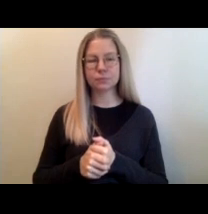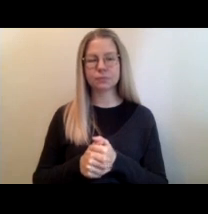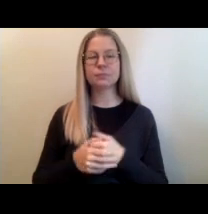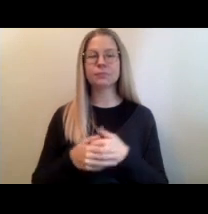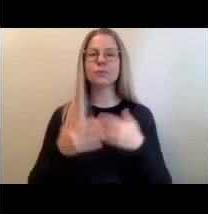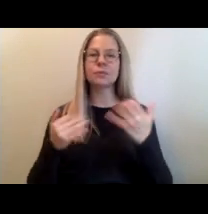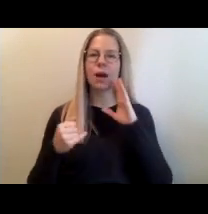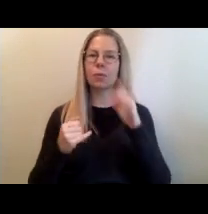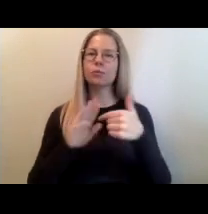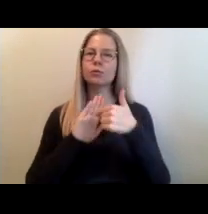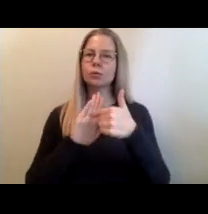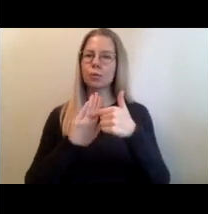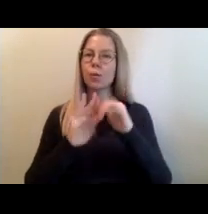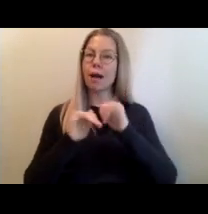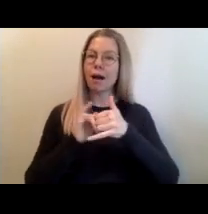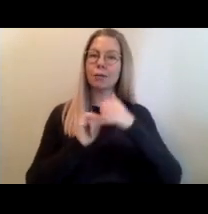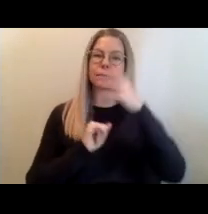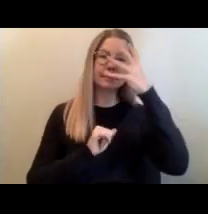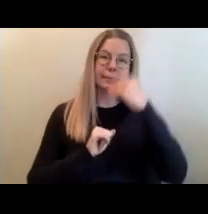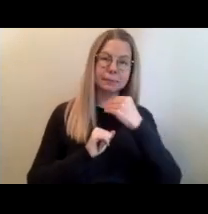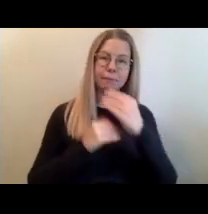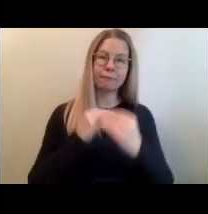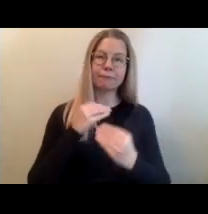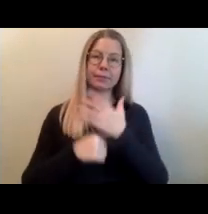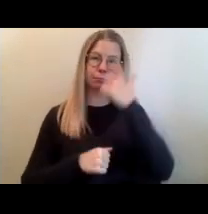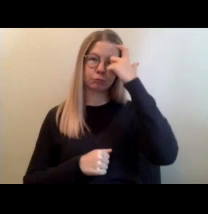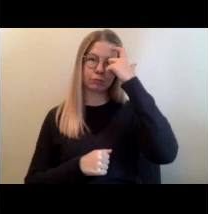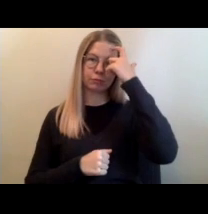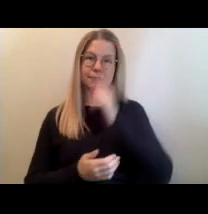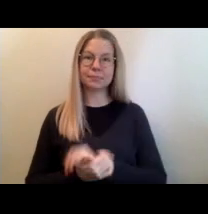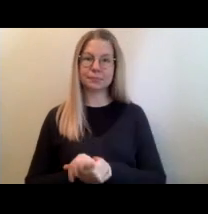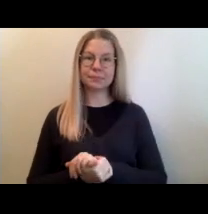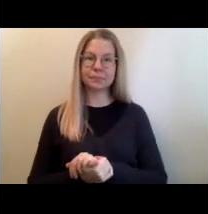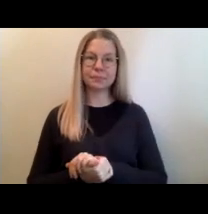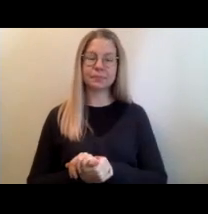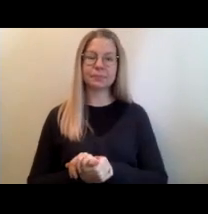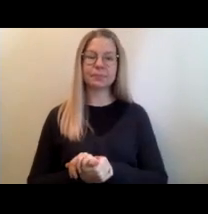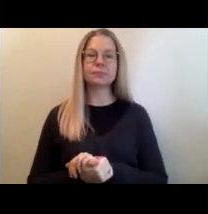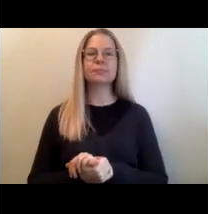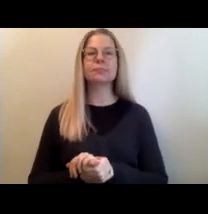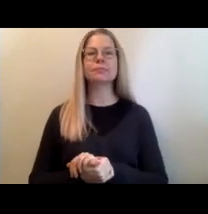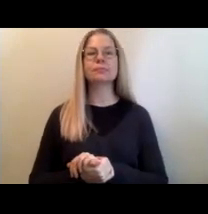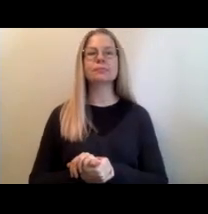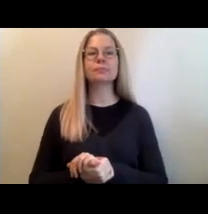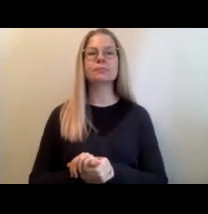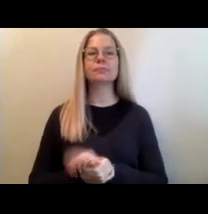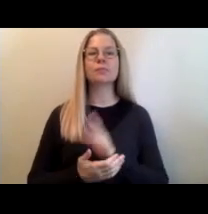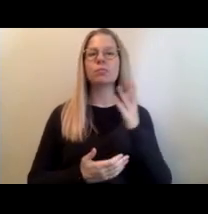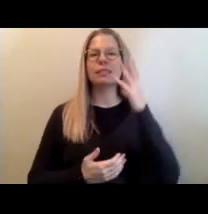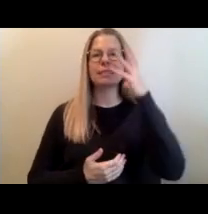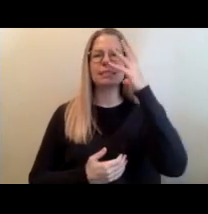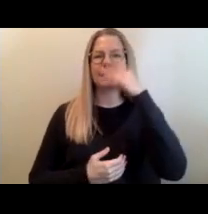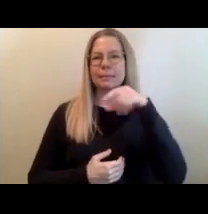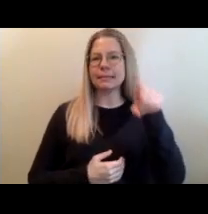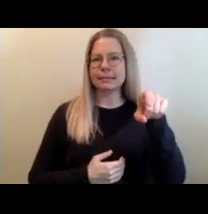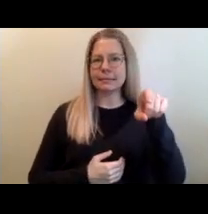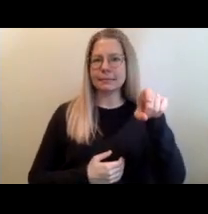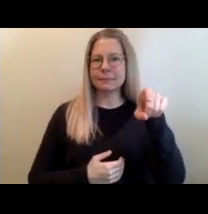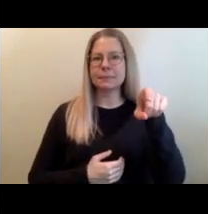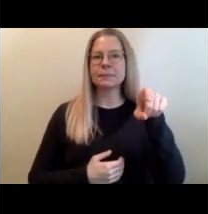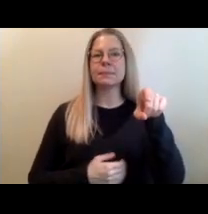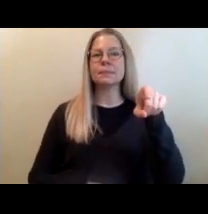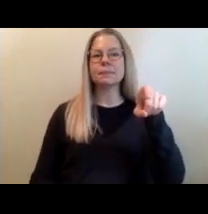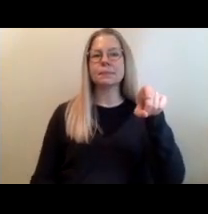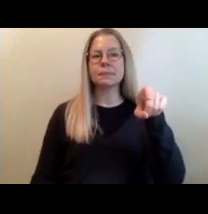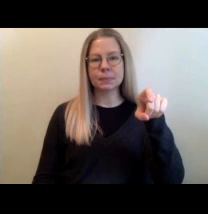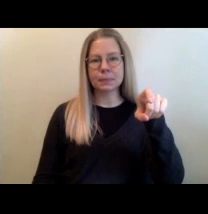of brain health. Okay, and so what you're looking at here is sleep need. And so on the bottom here, this is hours of